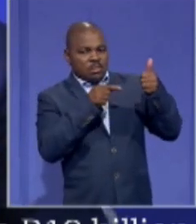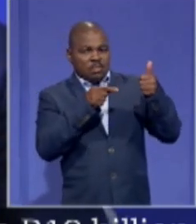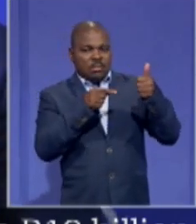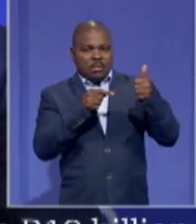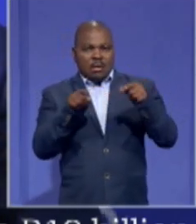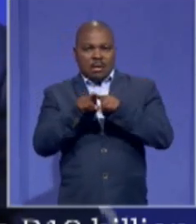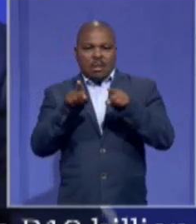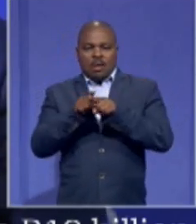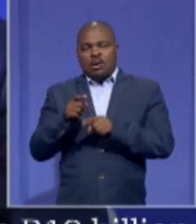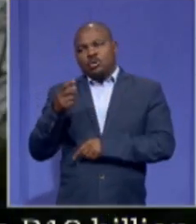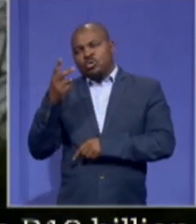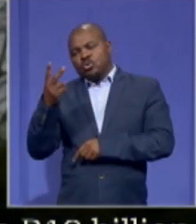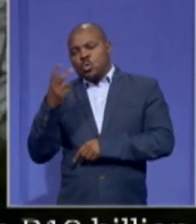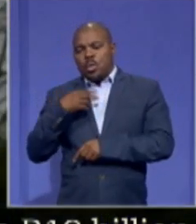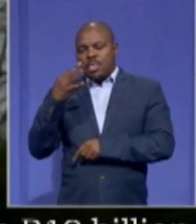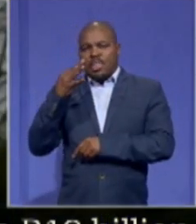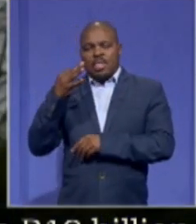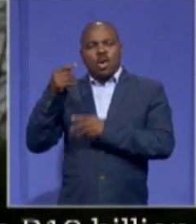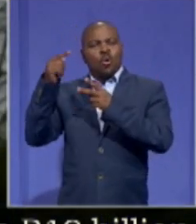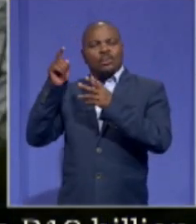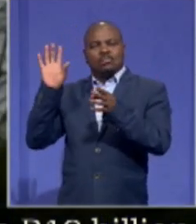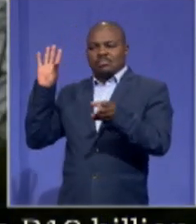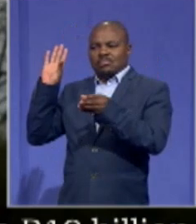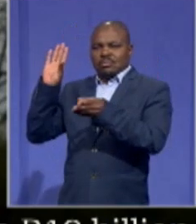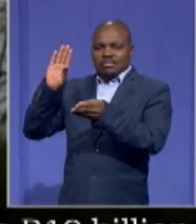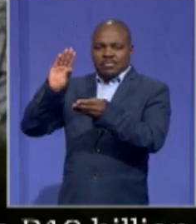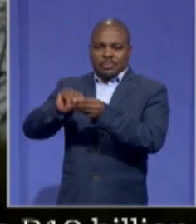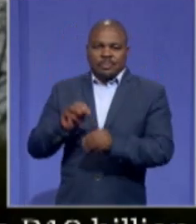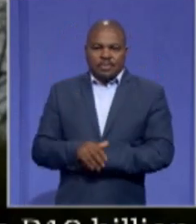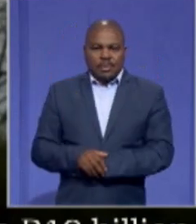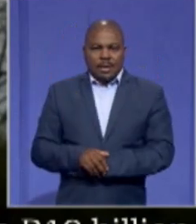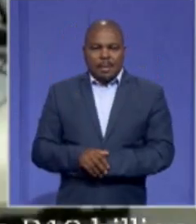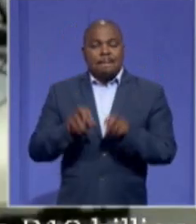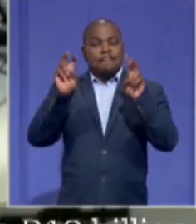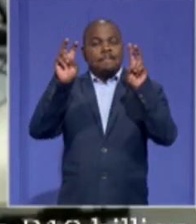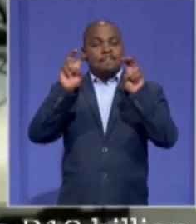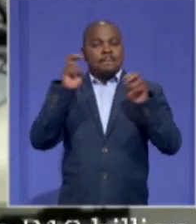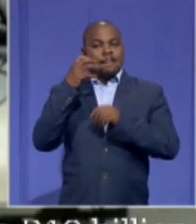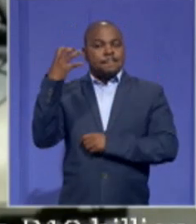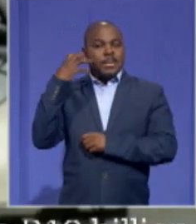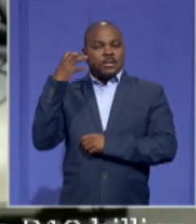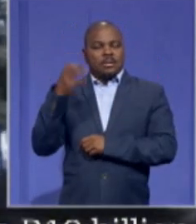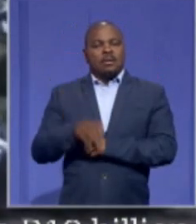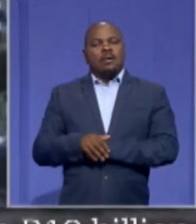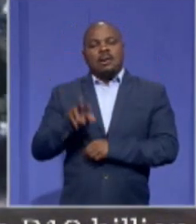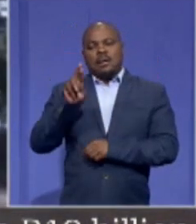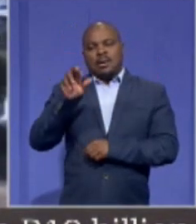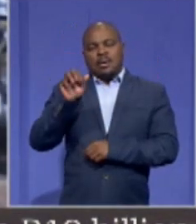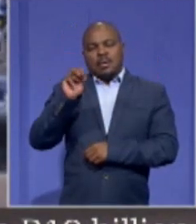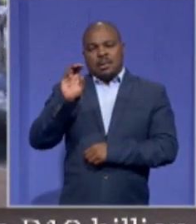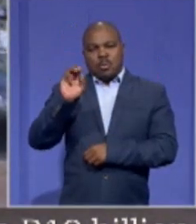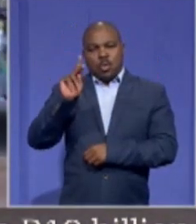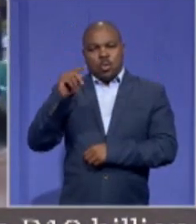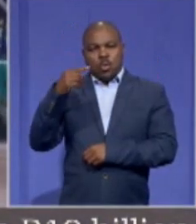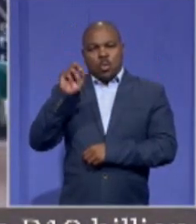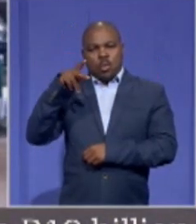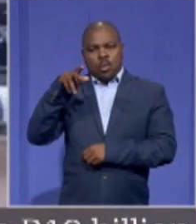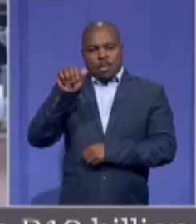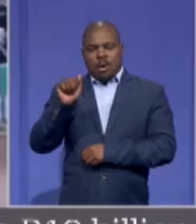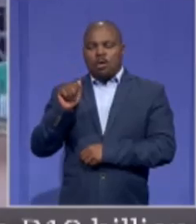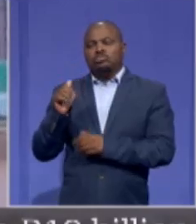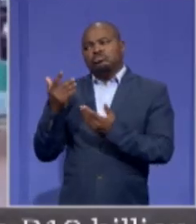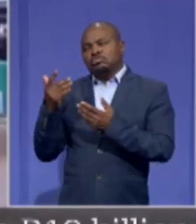from the last 2 to 3 audits. Letona la motlakase ngaka Kgosientsho Ramokgopa o lebohile Eskom ka ho fokotsa tshebediso